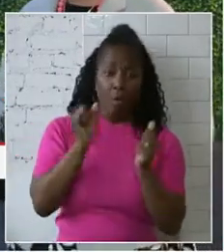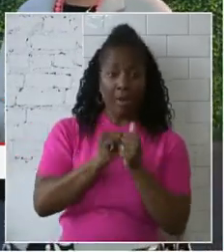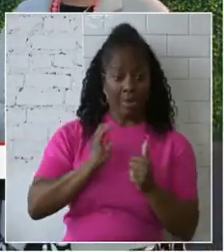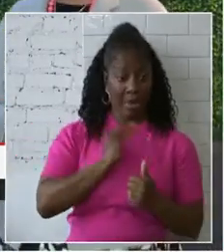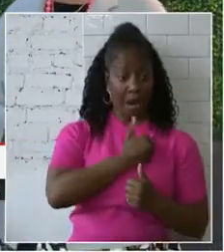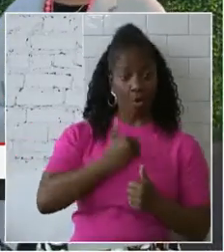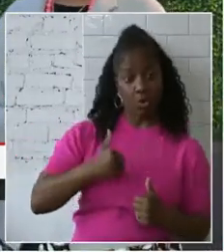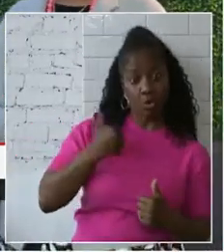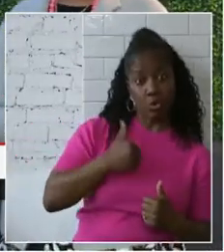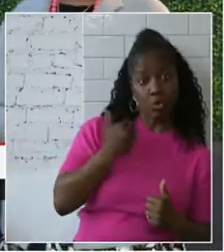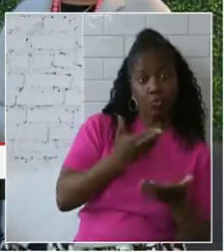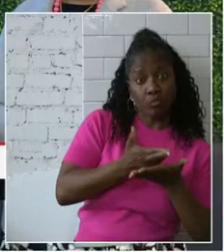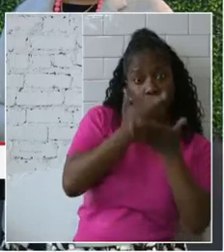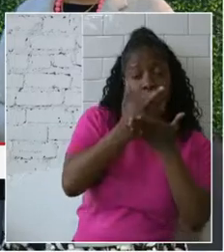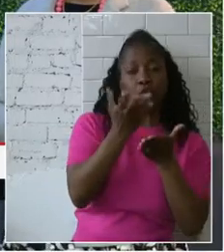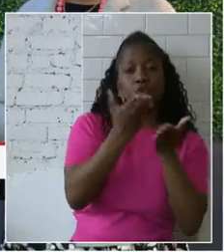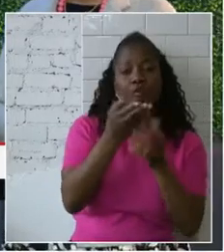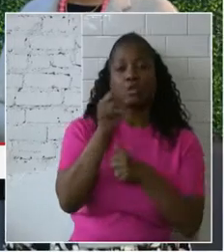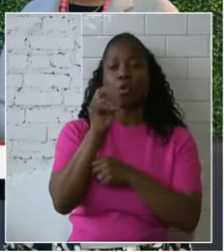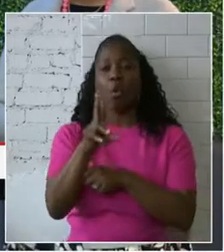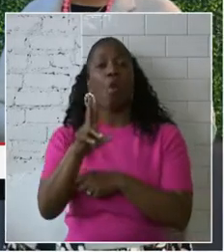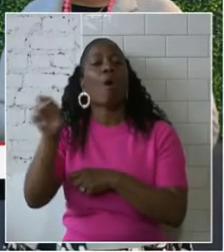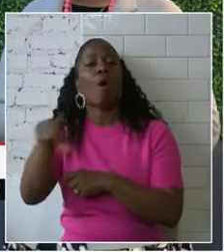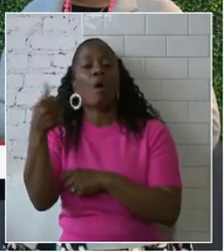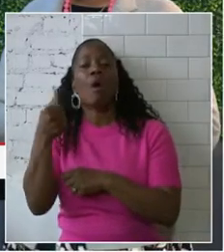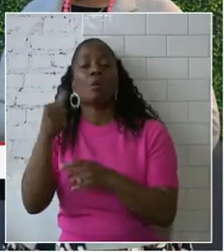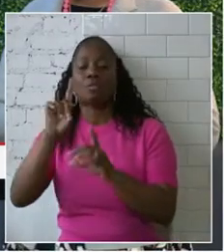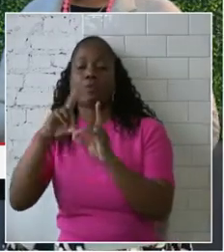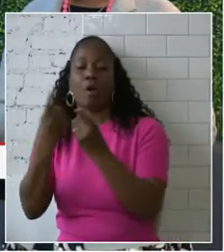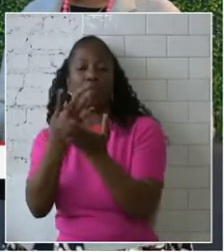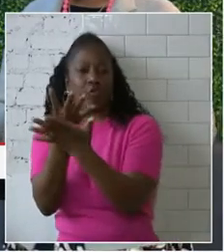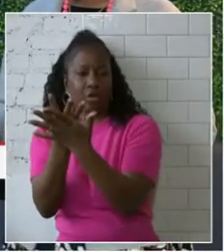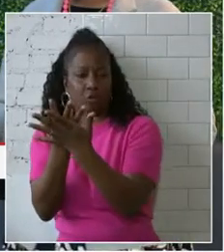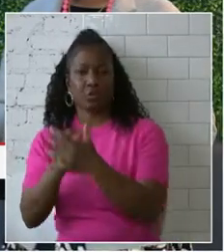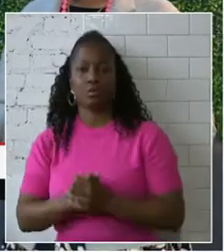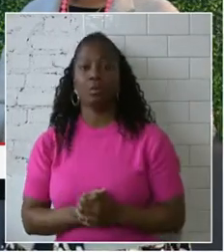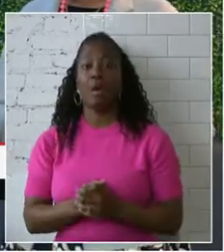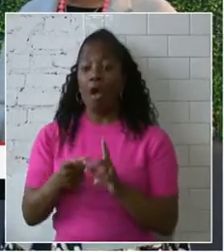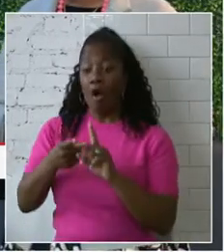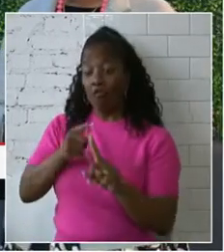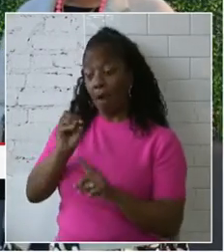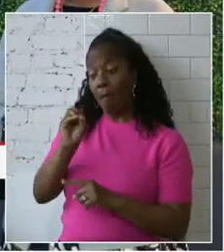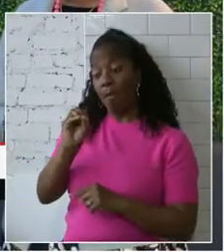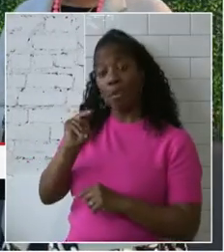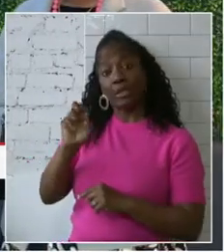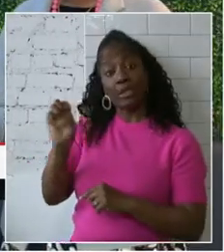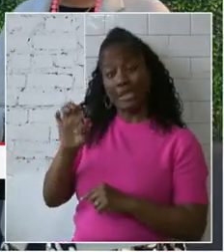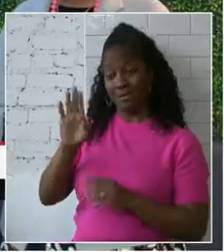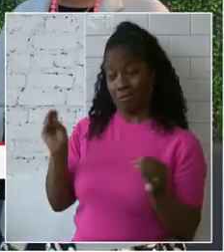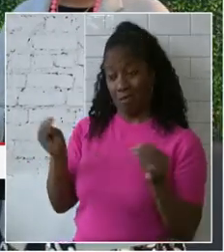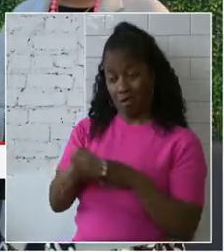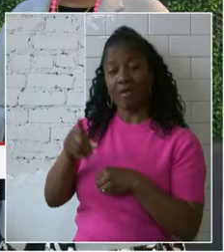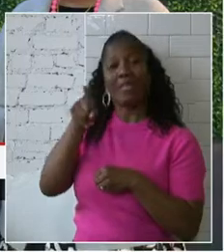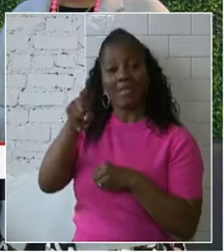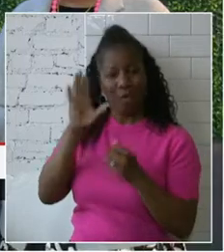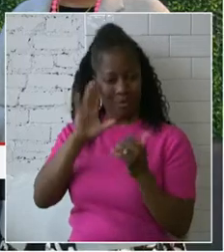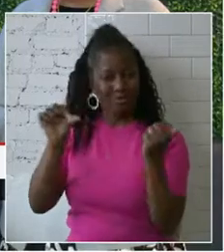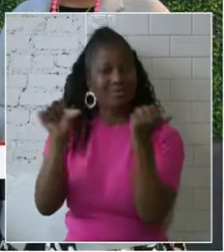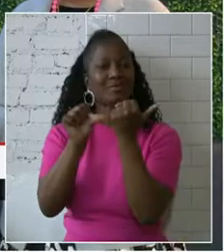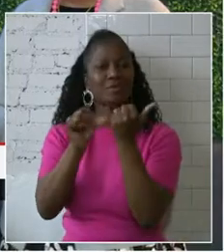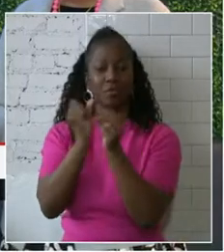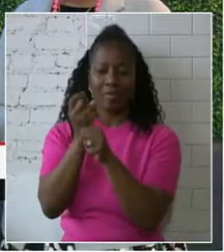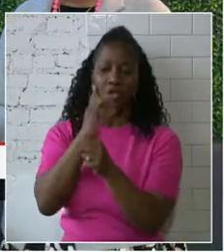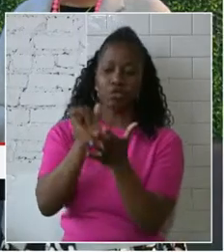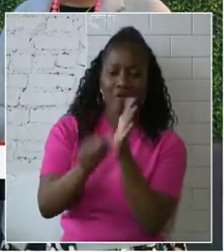Department of Corrections, and a pathfinder from the ONE's office who is responsible for assisting credible contacts with